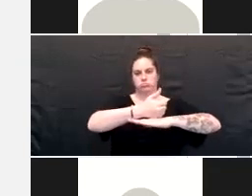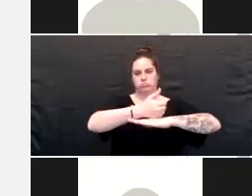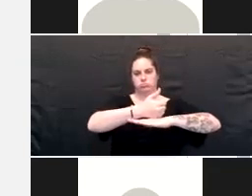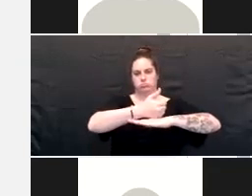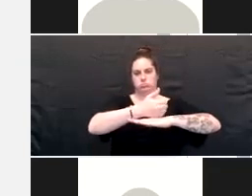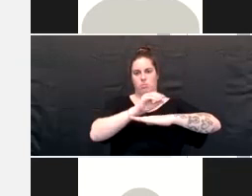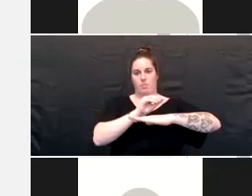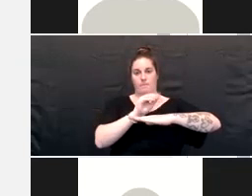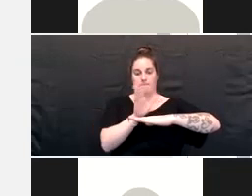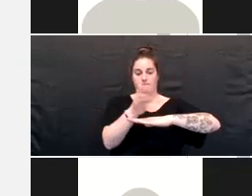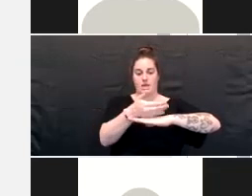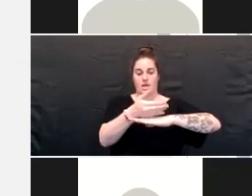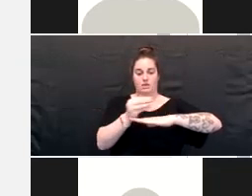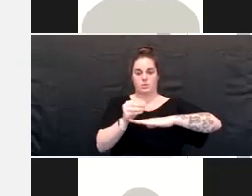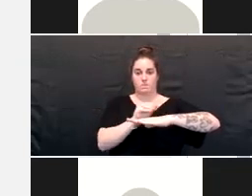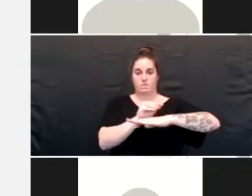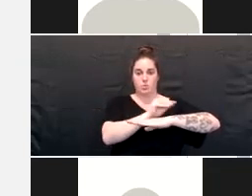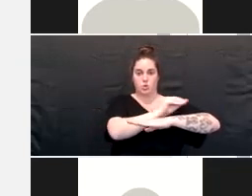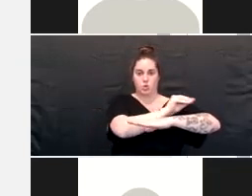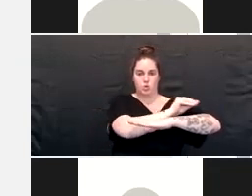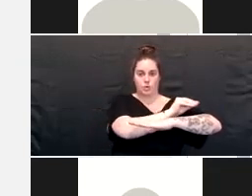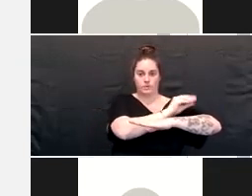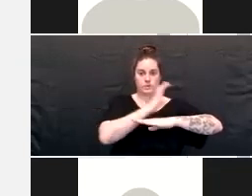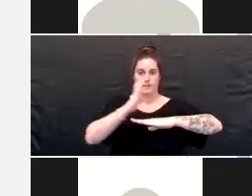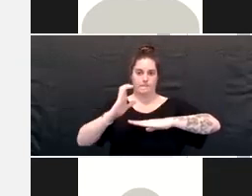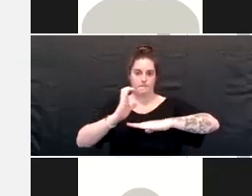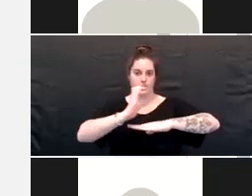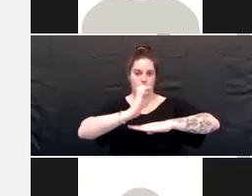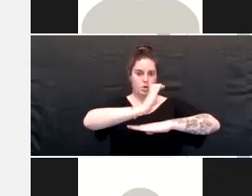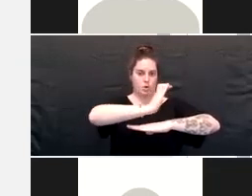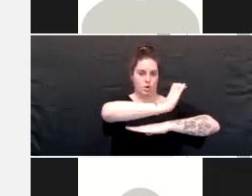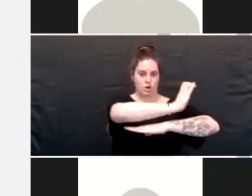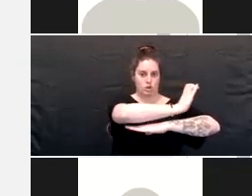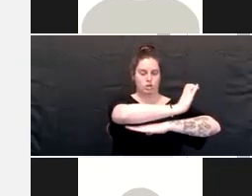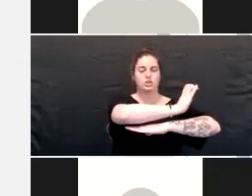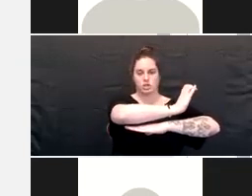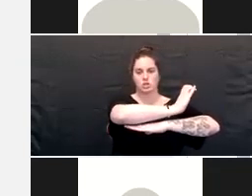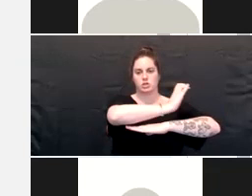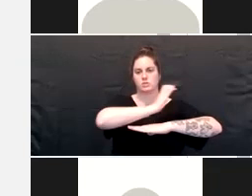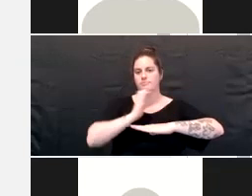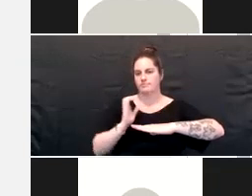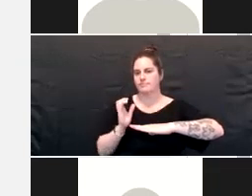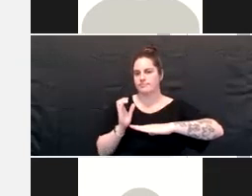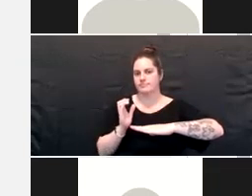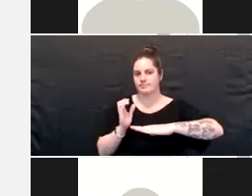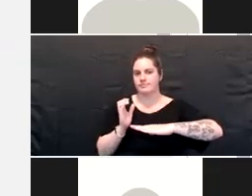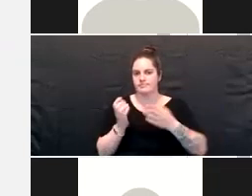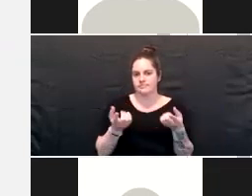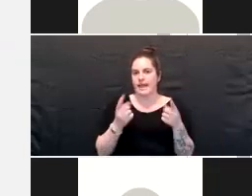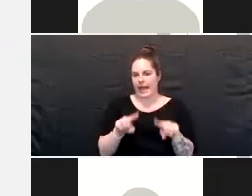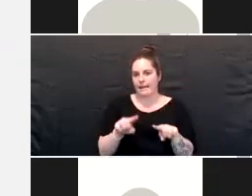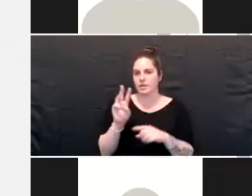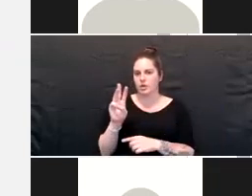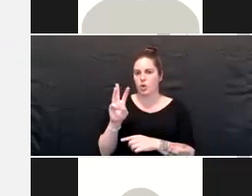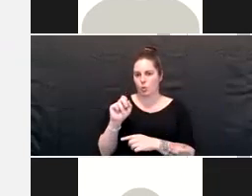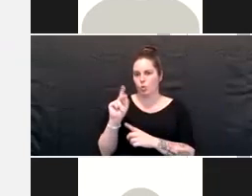your displacement are in the same direction, work is being done. Carry that same box around,